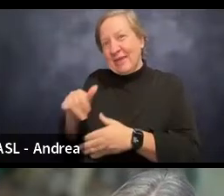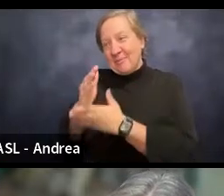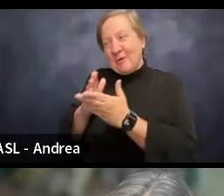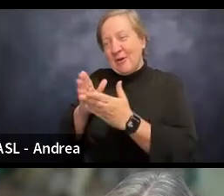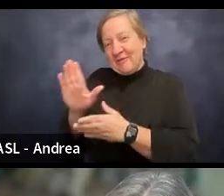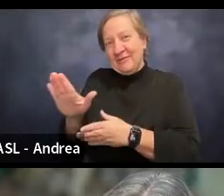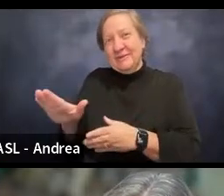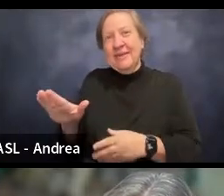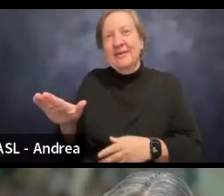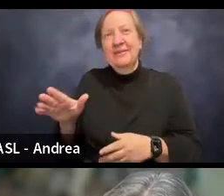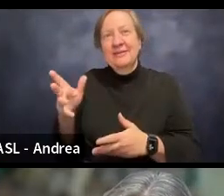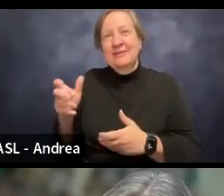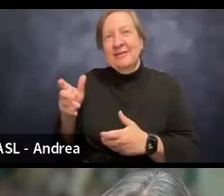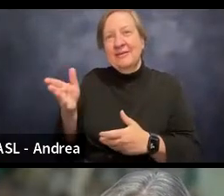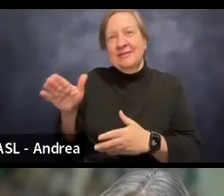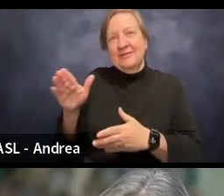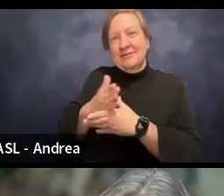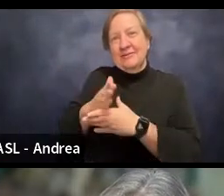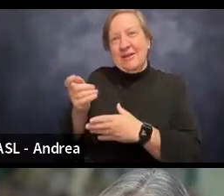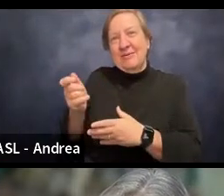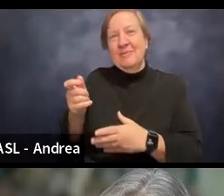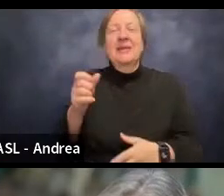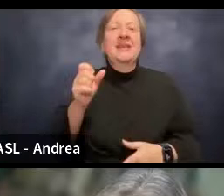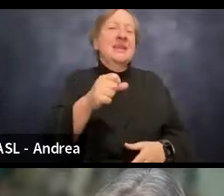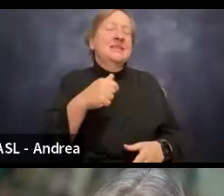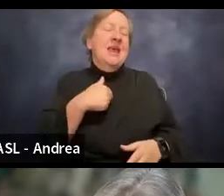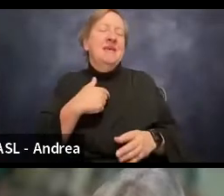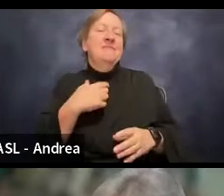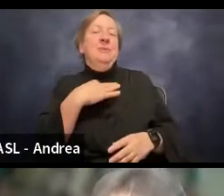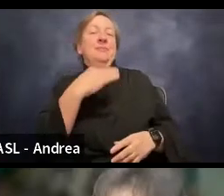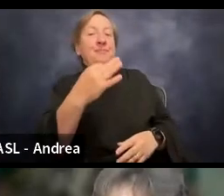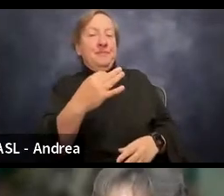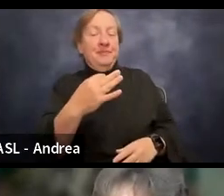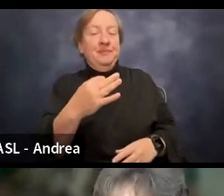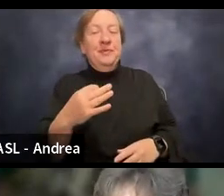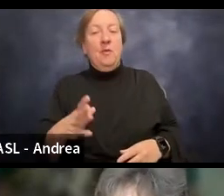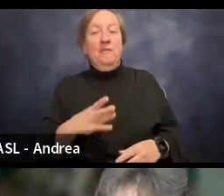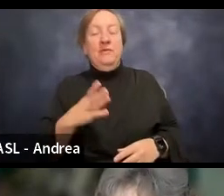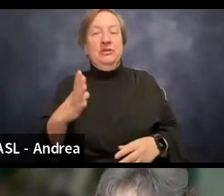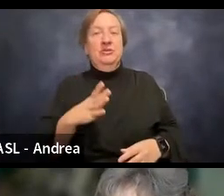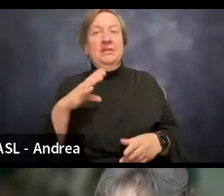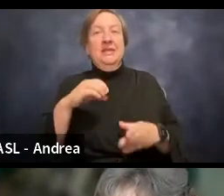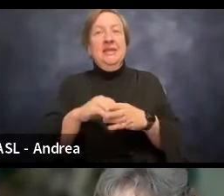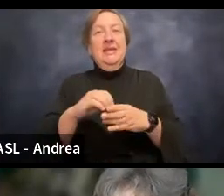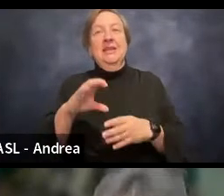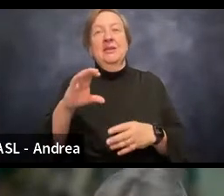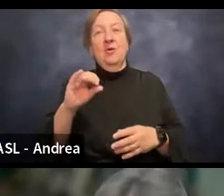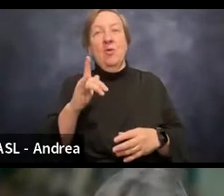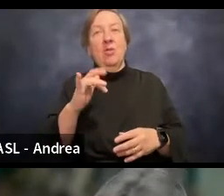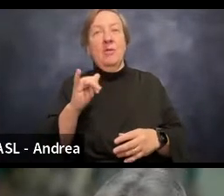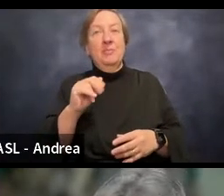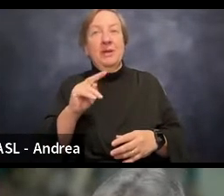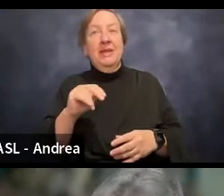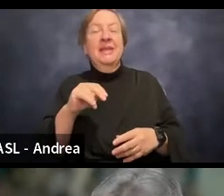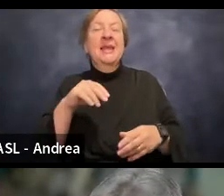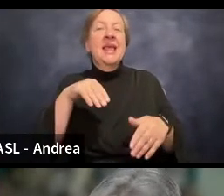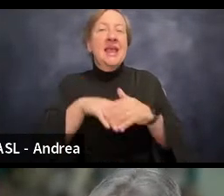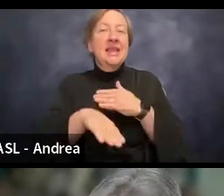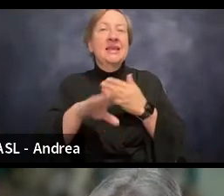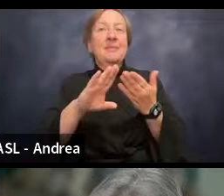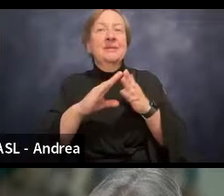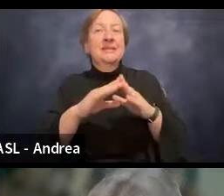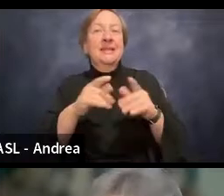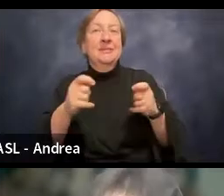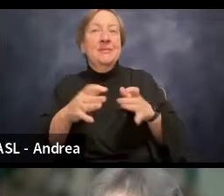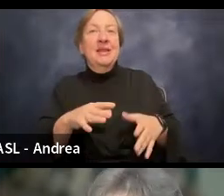do you want to share a little bit? Yes, I've been designated officially in the Columbian as the incoming city manager, while Eric